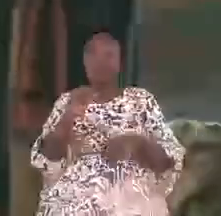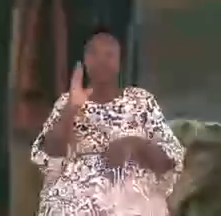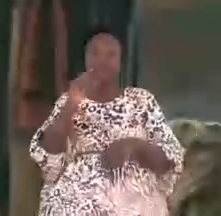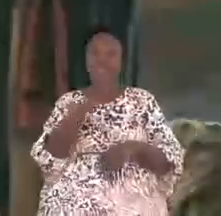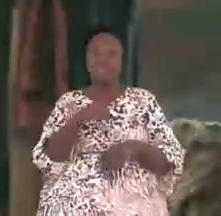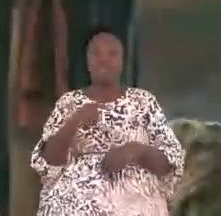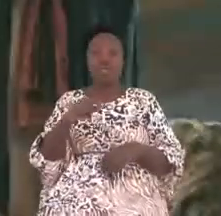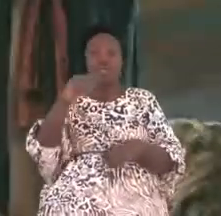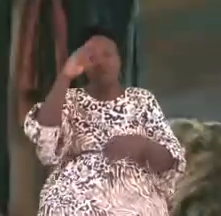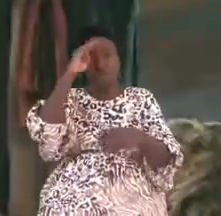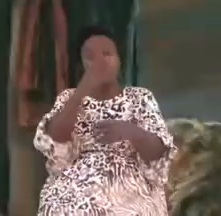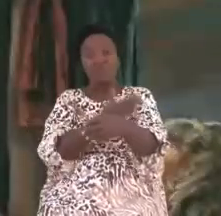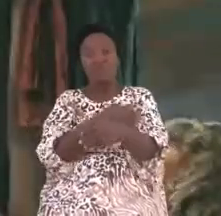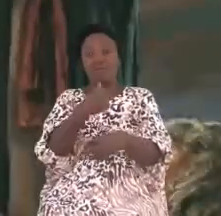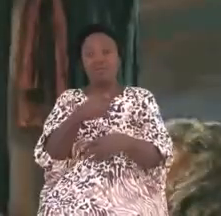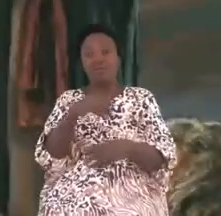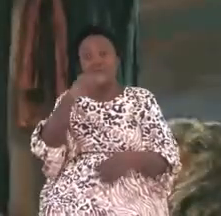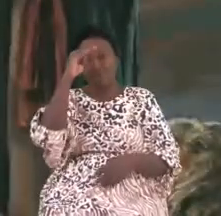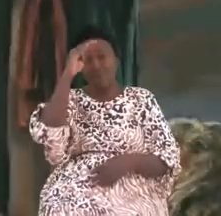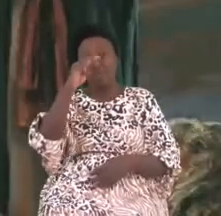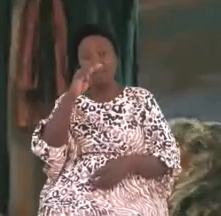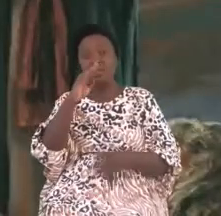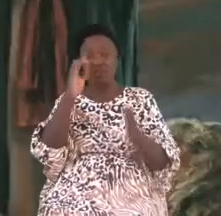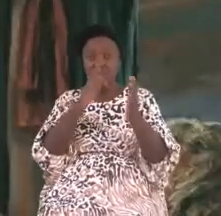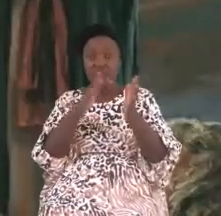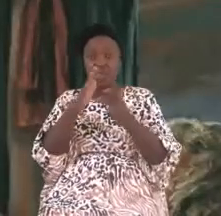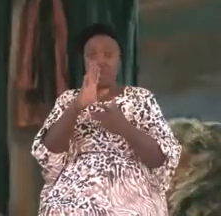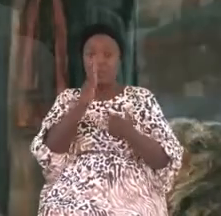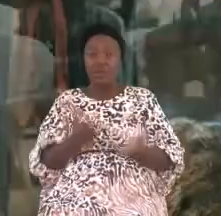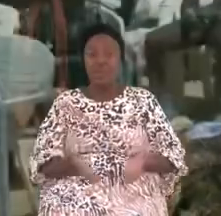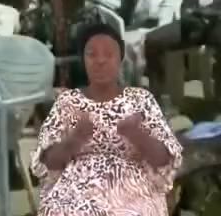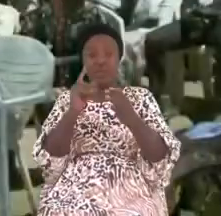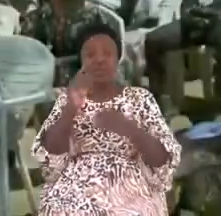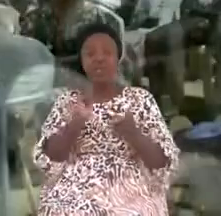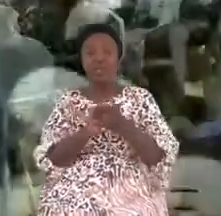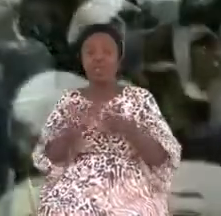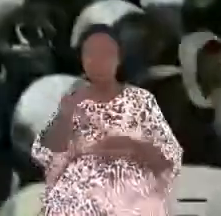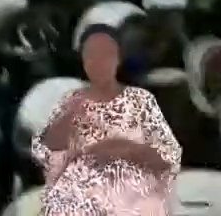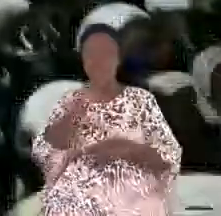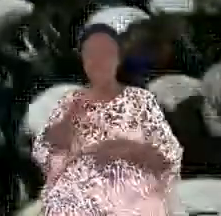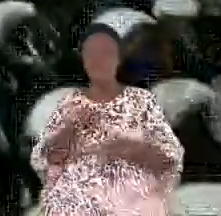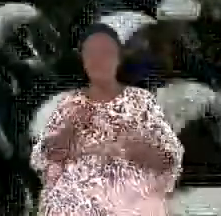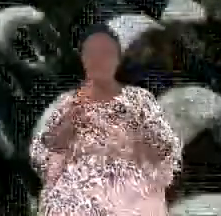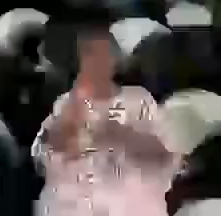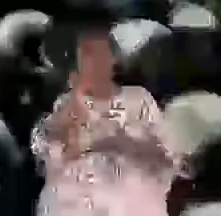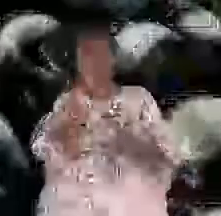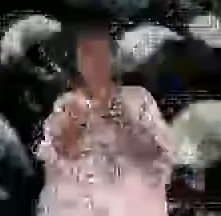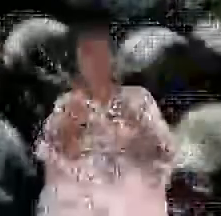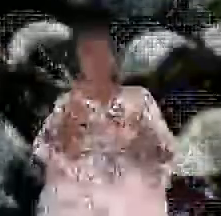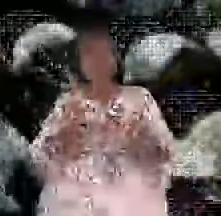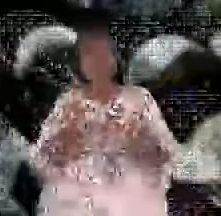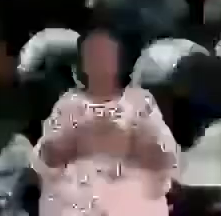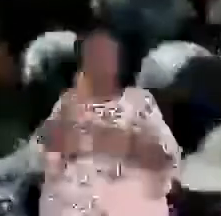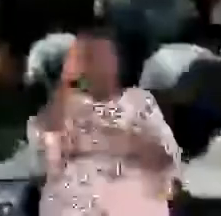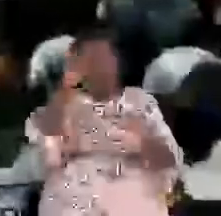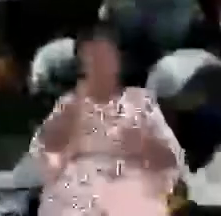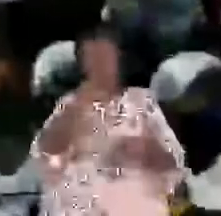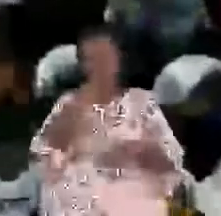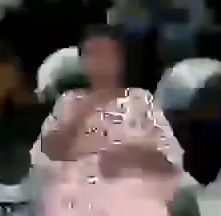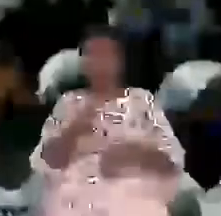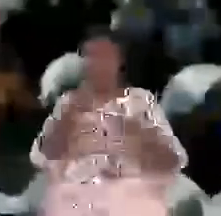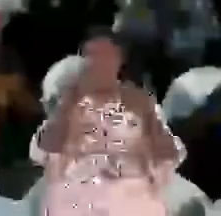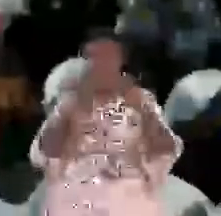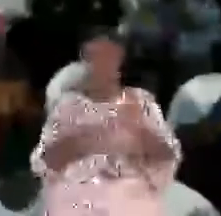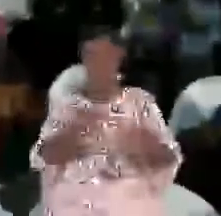son of god jesus be lifted up that whosoever believeth on him should not perish for